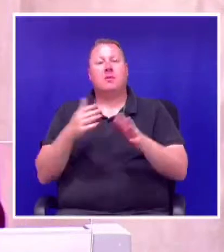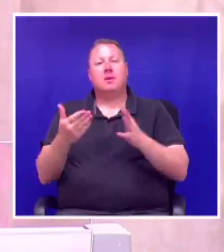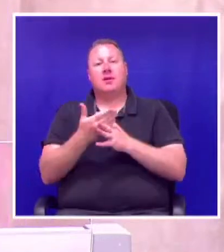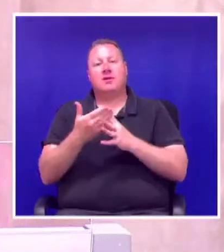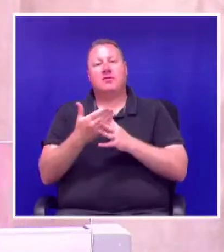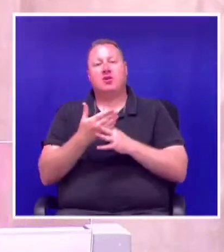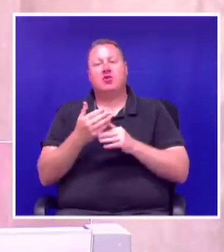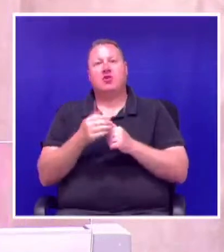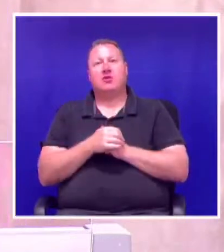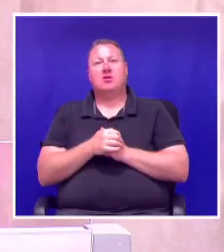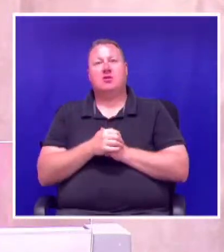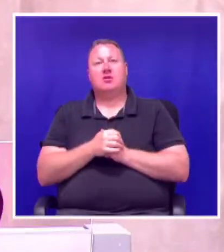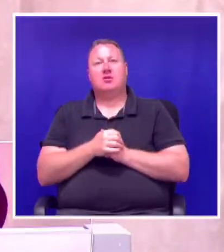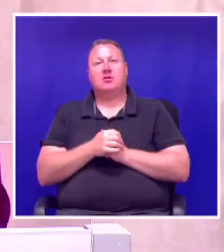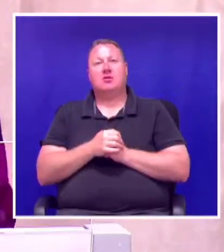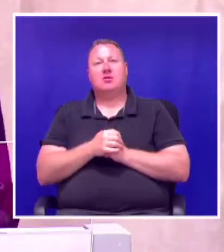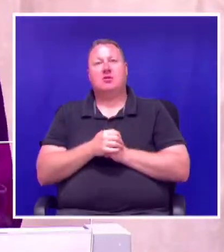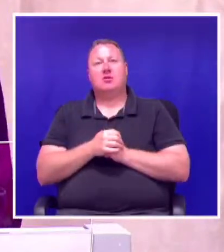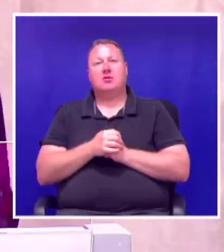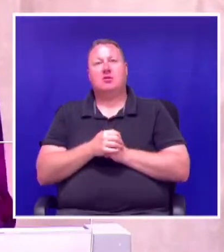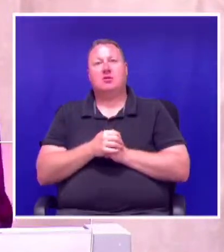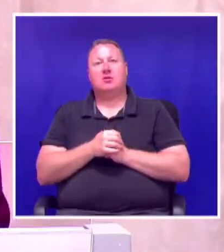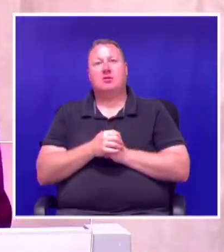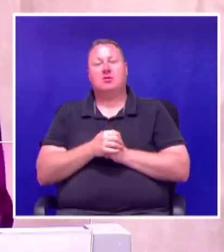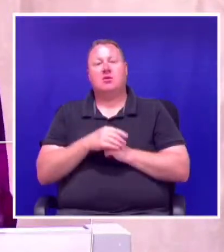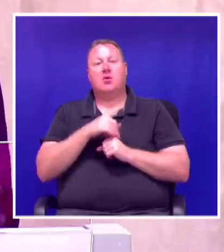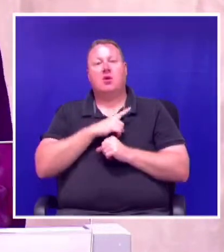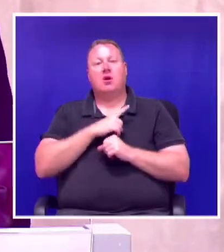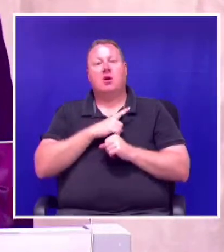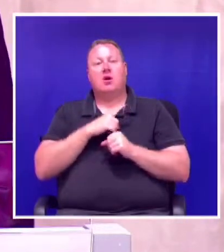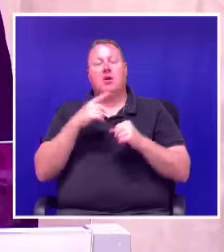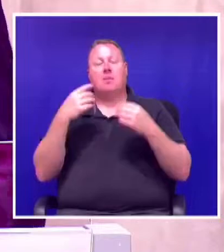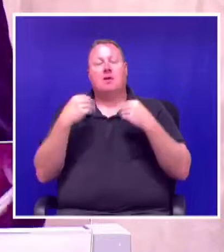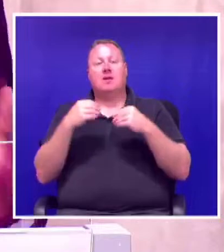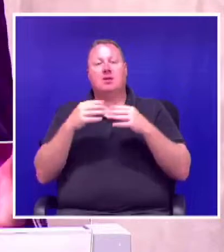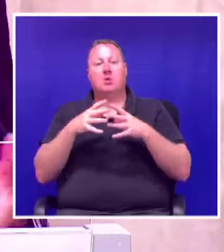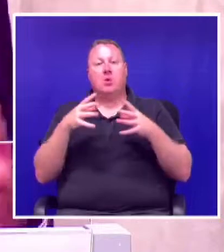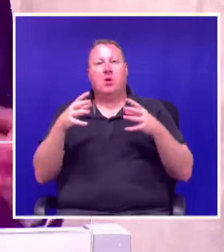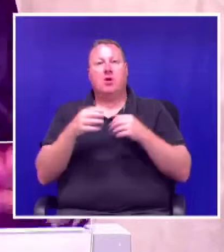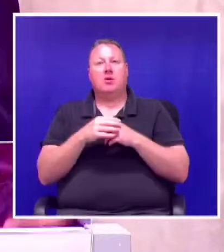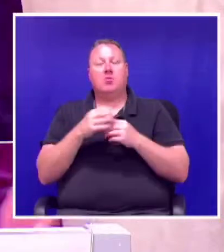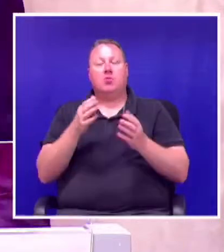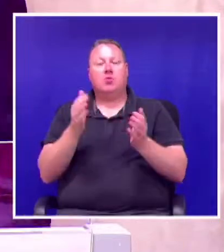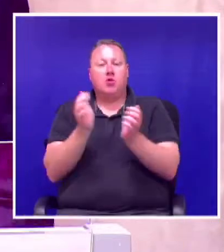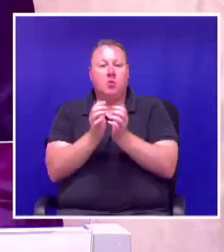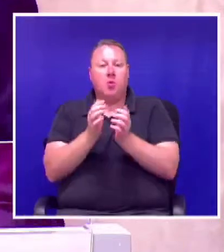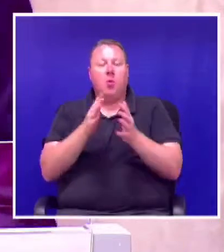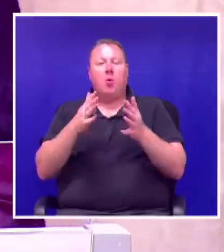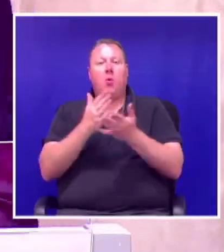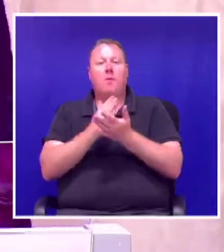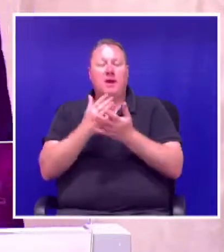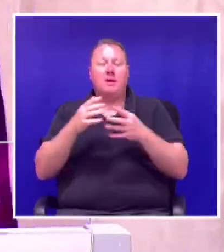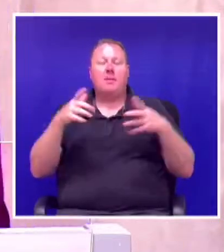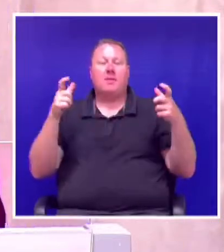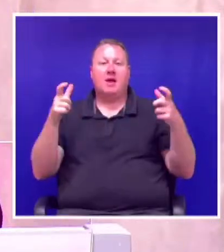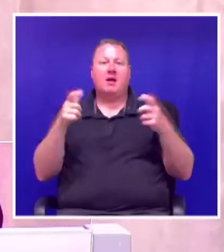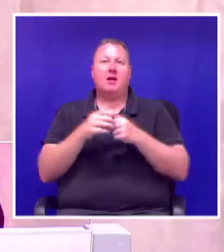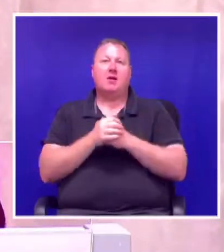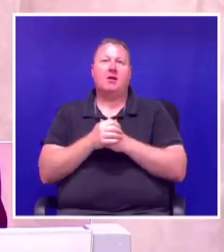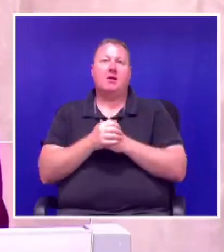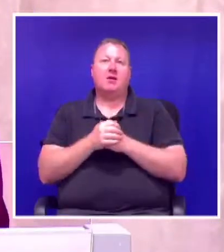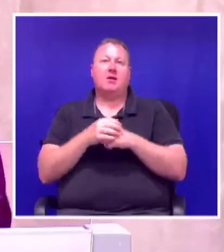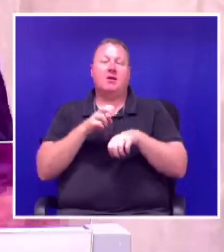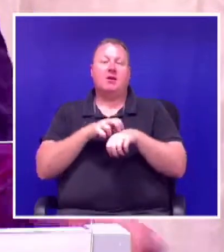intervention, because in order to grow businesses, whether it's small, medium, or big businesses, you need